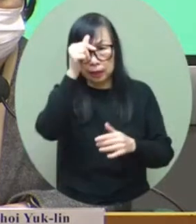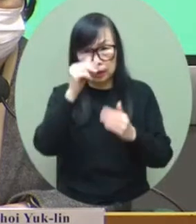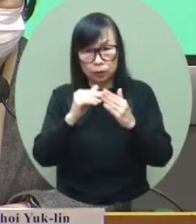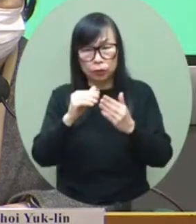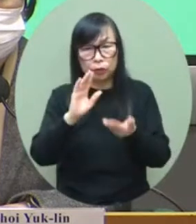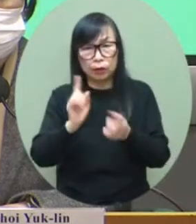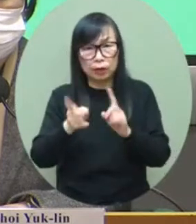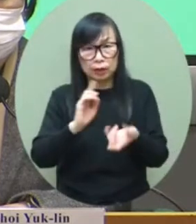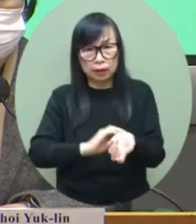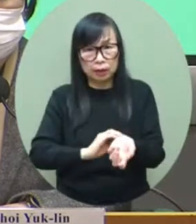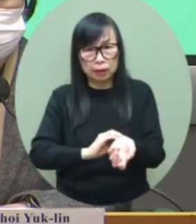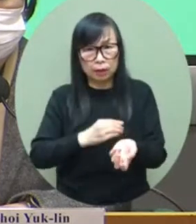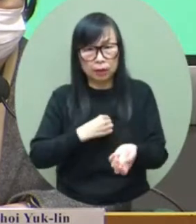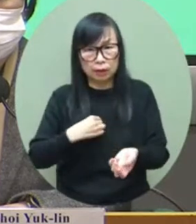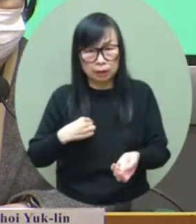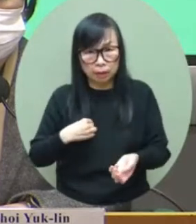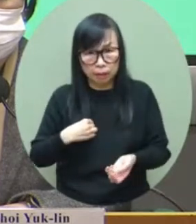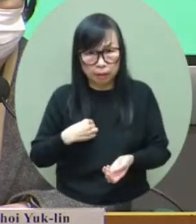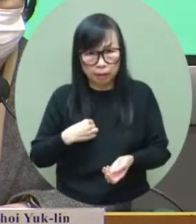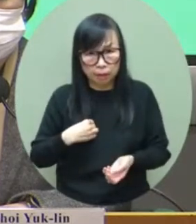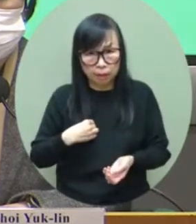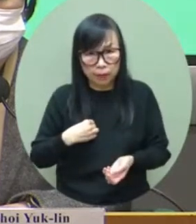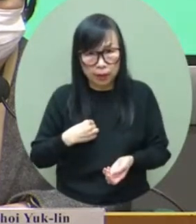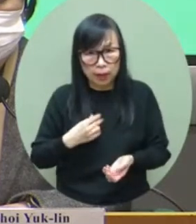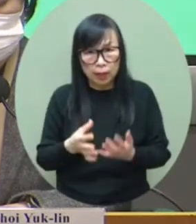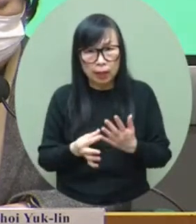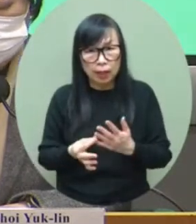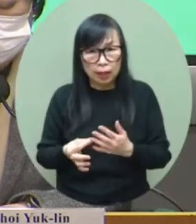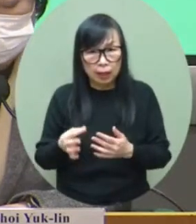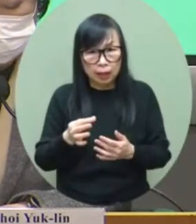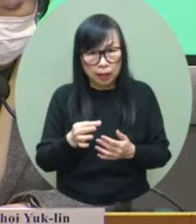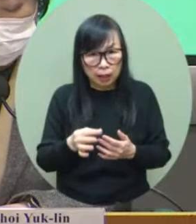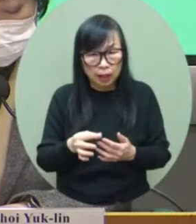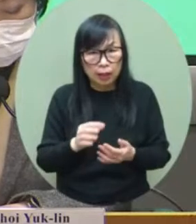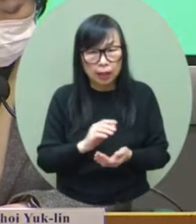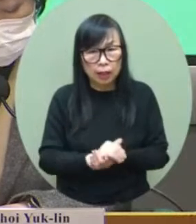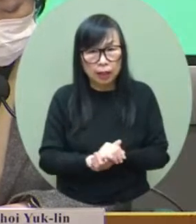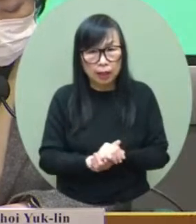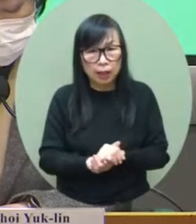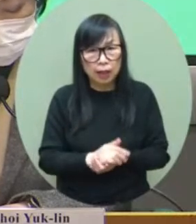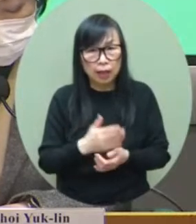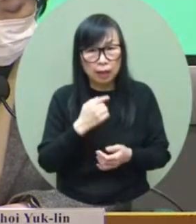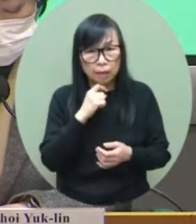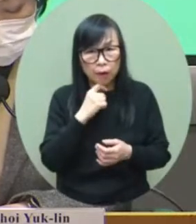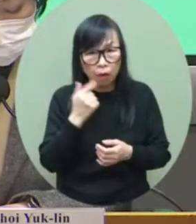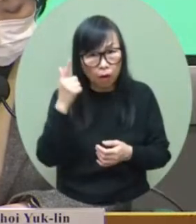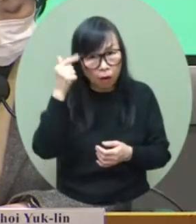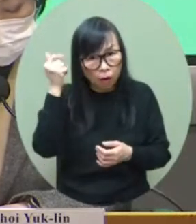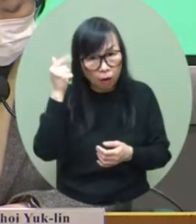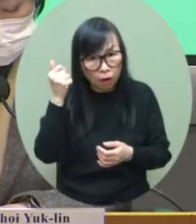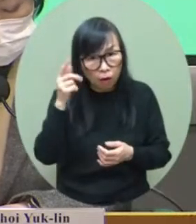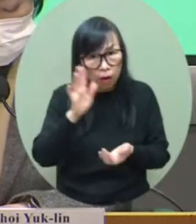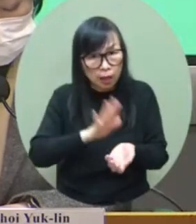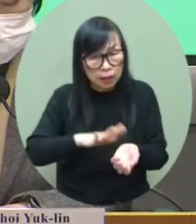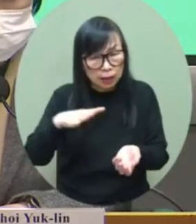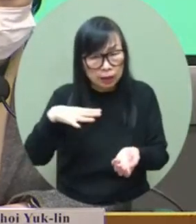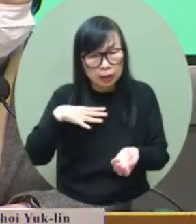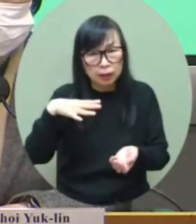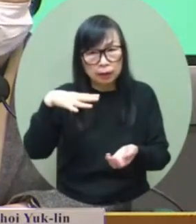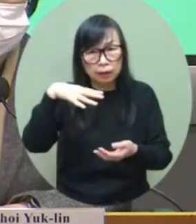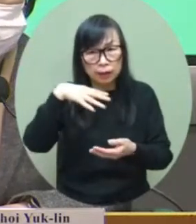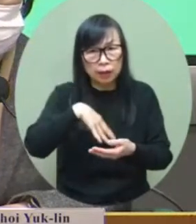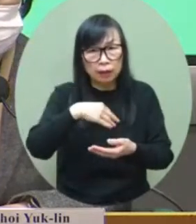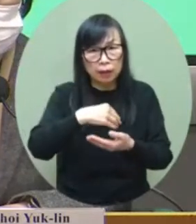the Hospital Authority, or even in the private sector, private hospitals, private clinics, and so on, they will all be enhancing